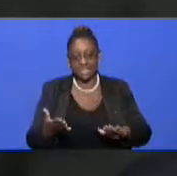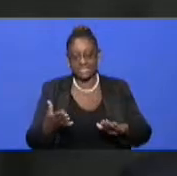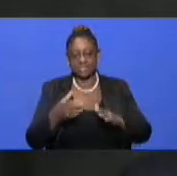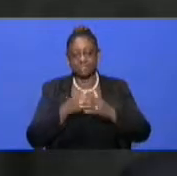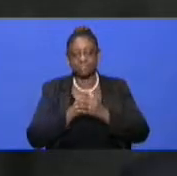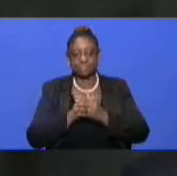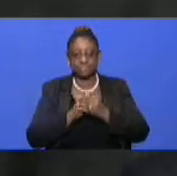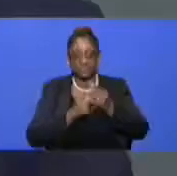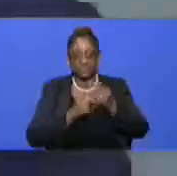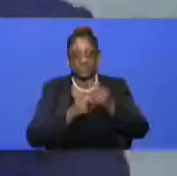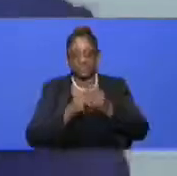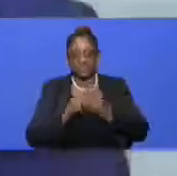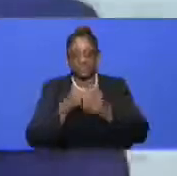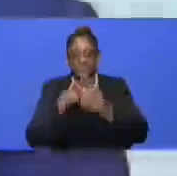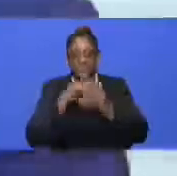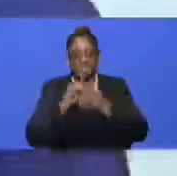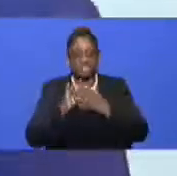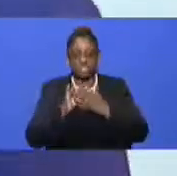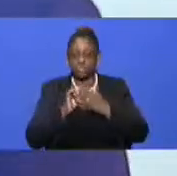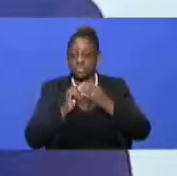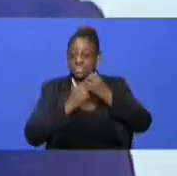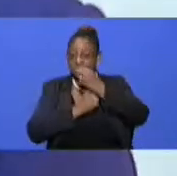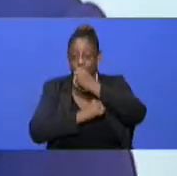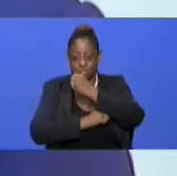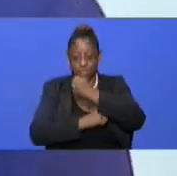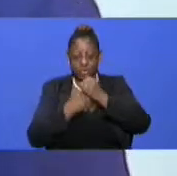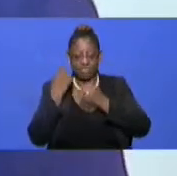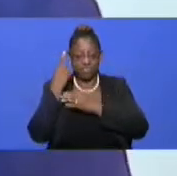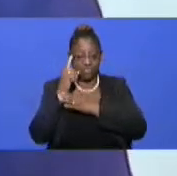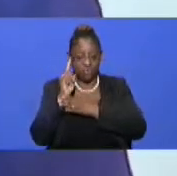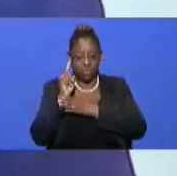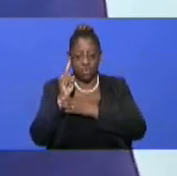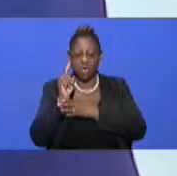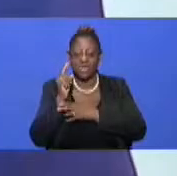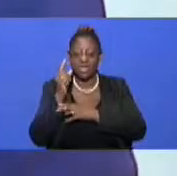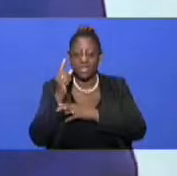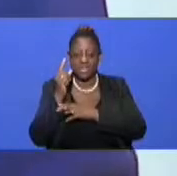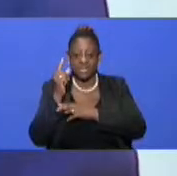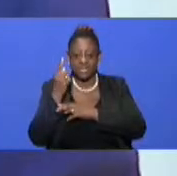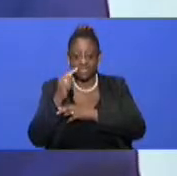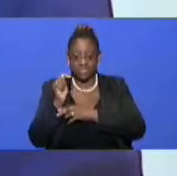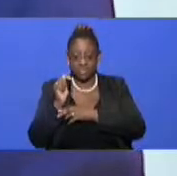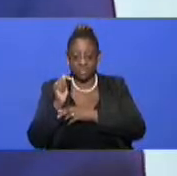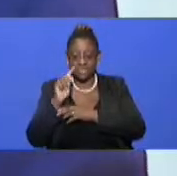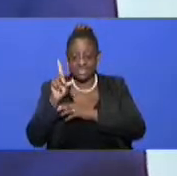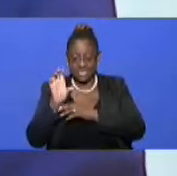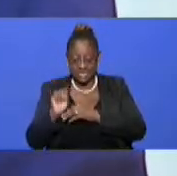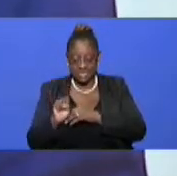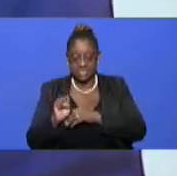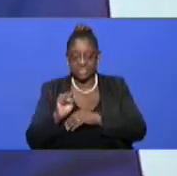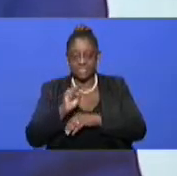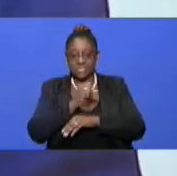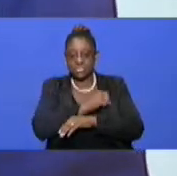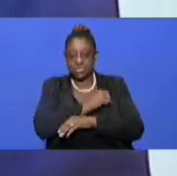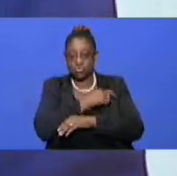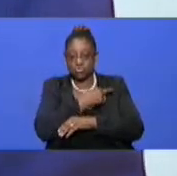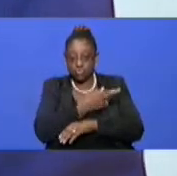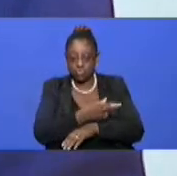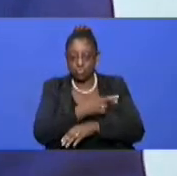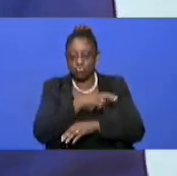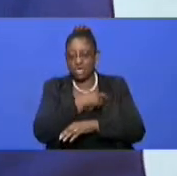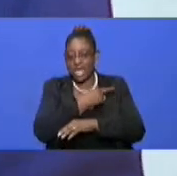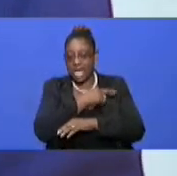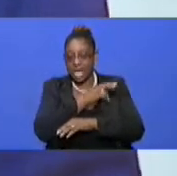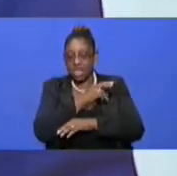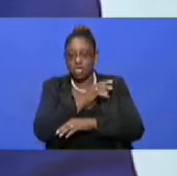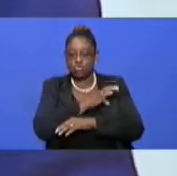She was a standard bearer for the corporation, and persons like yourself, Aja, Ramiko, Shoshana Road Farquharson, Ricardo Lightborn,